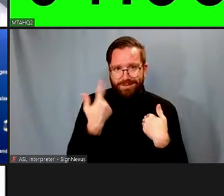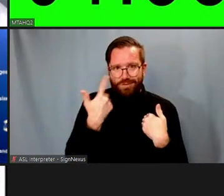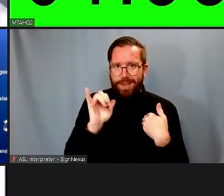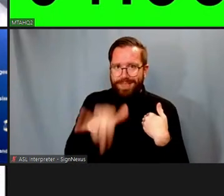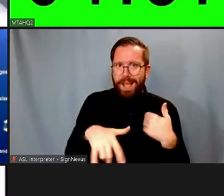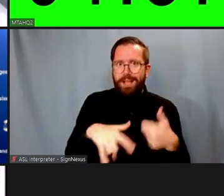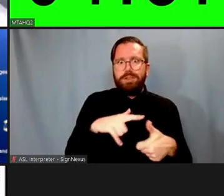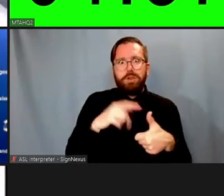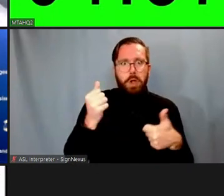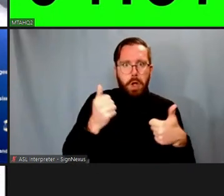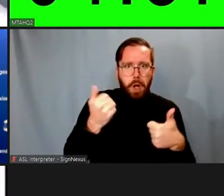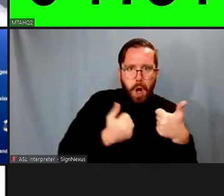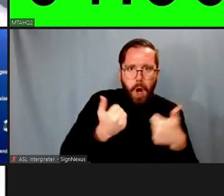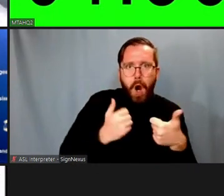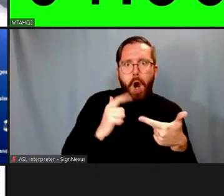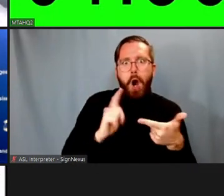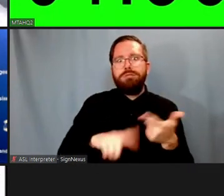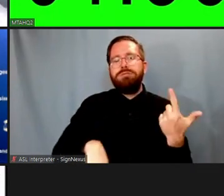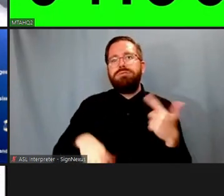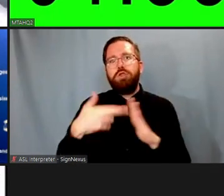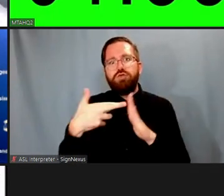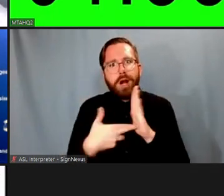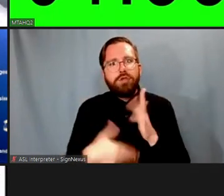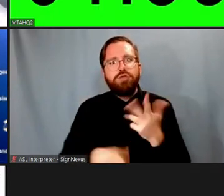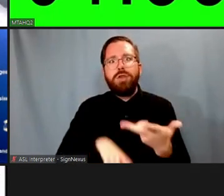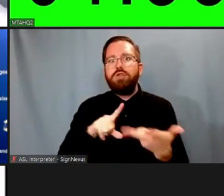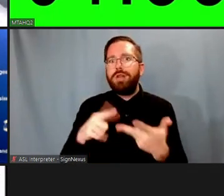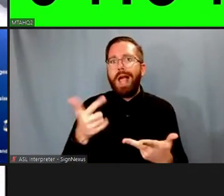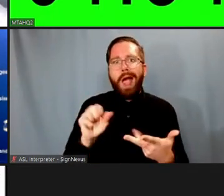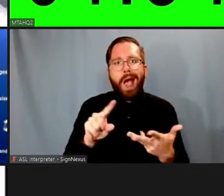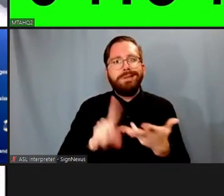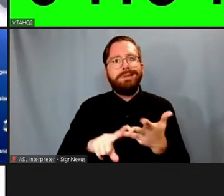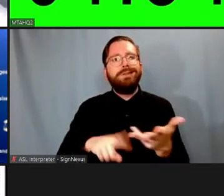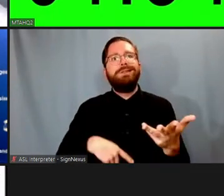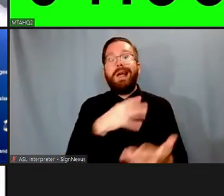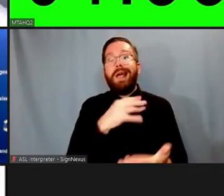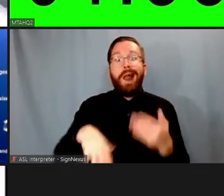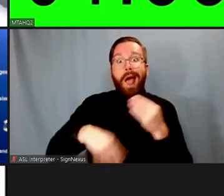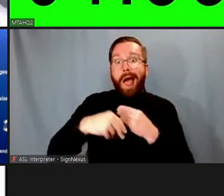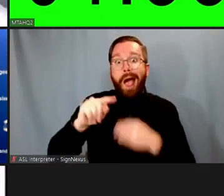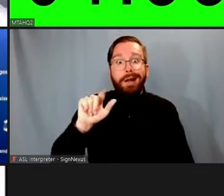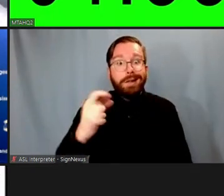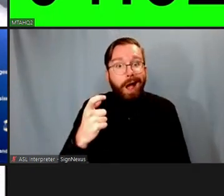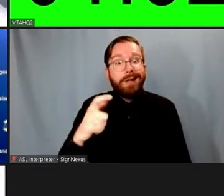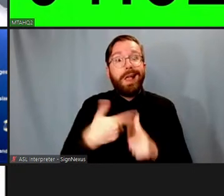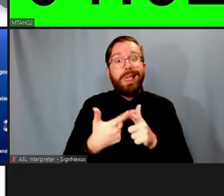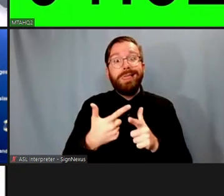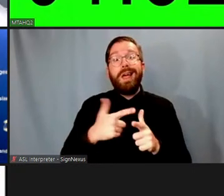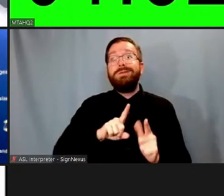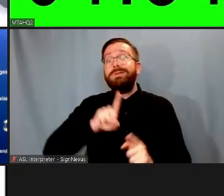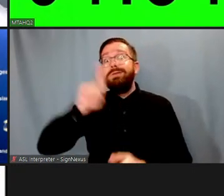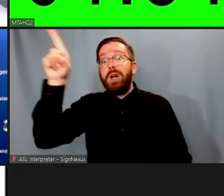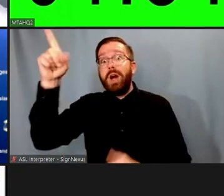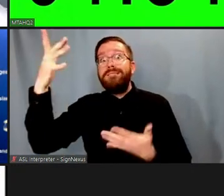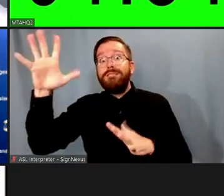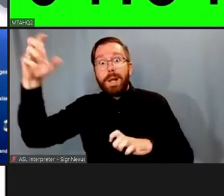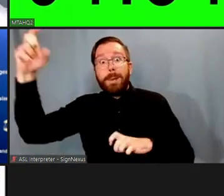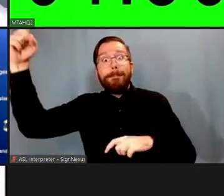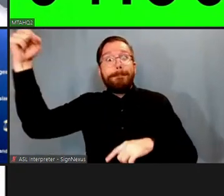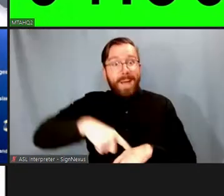and another additional tax and then be charged to come back to where i live to come sleep at